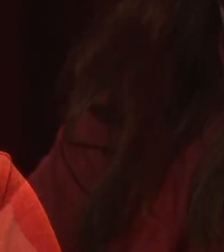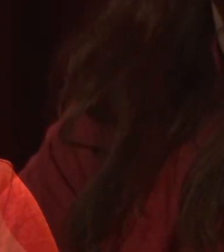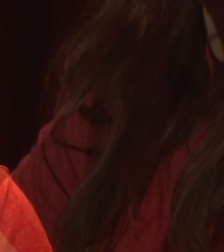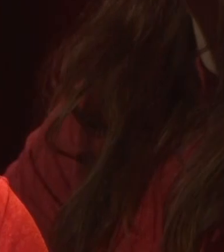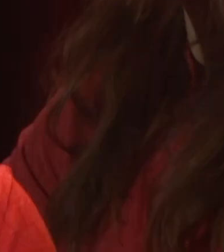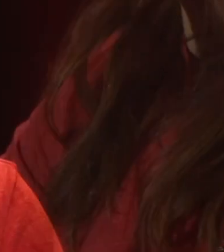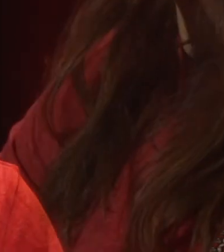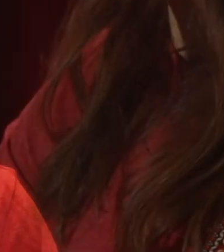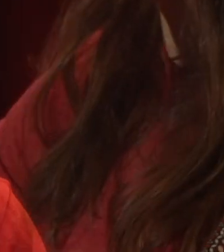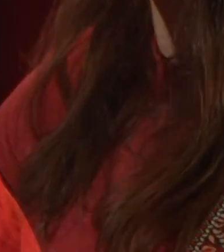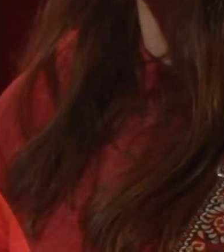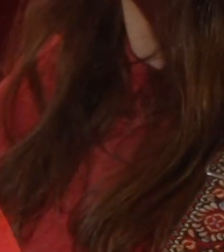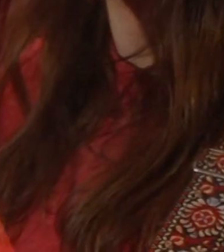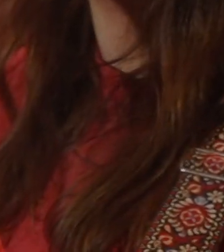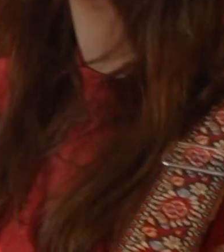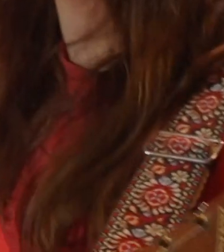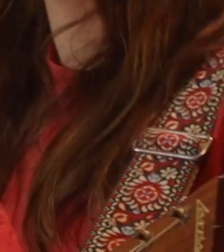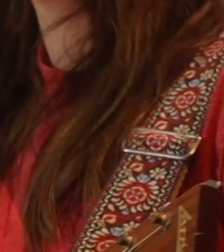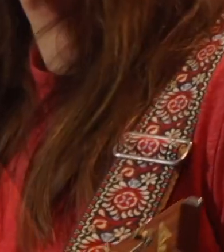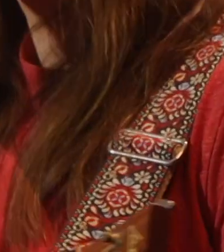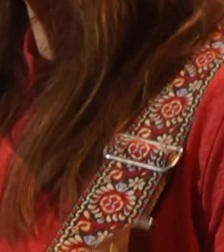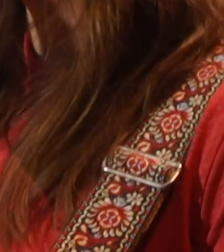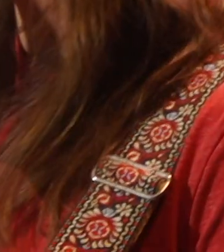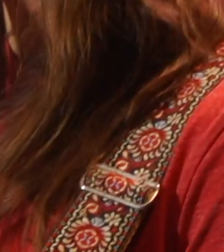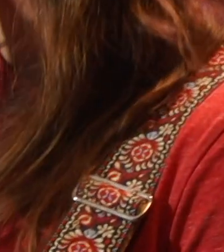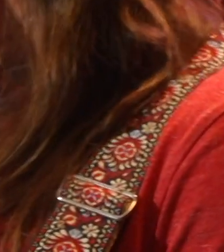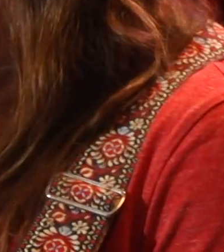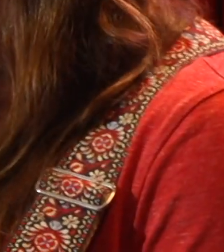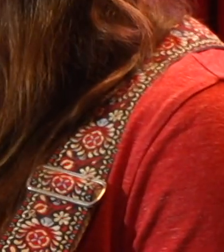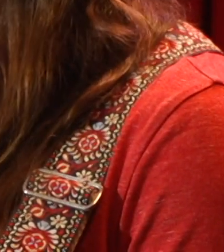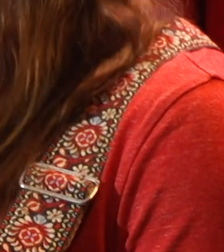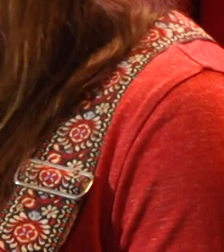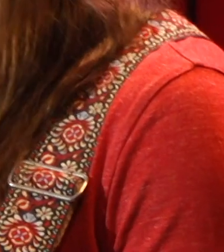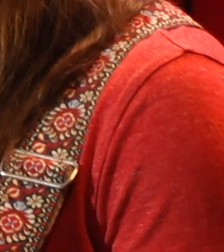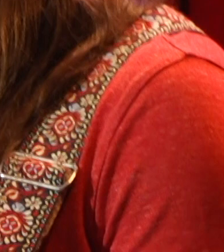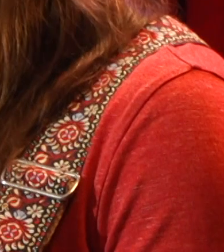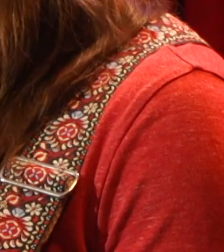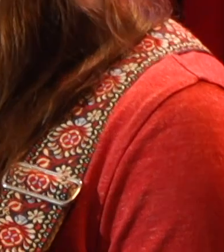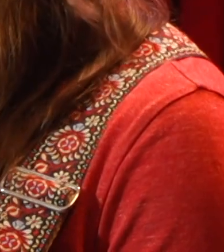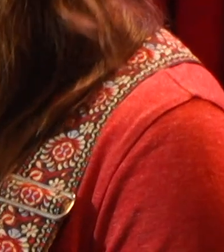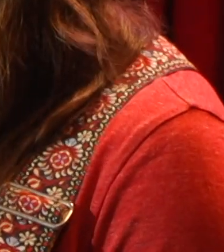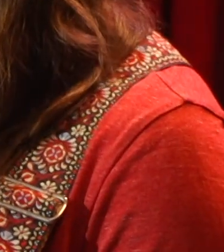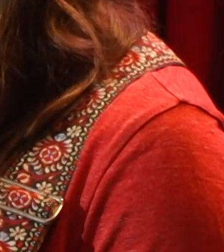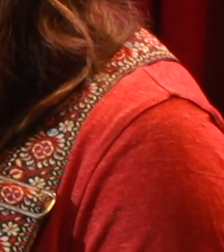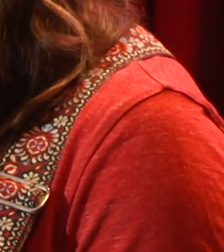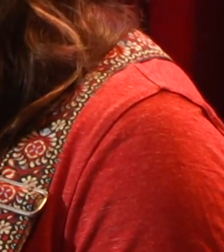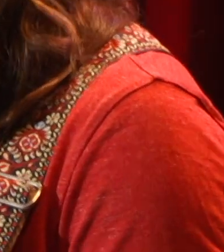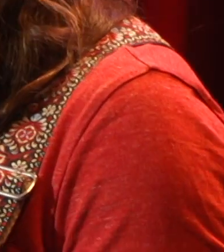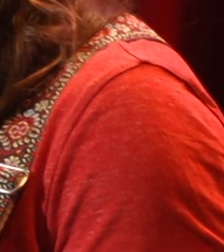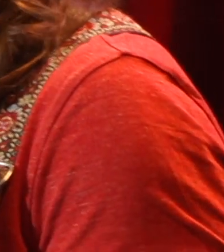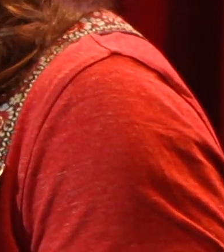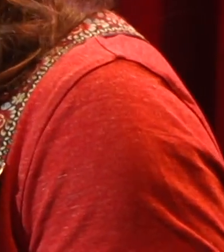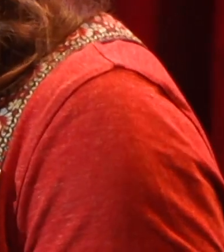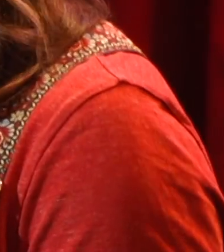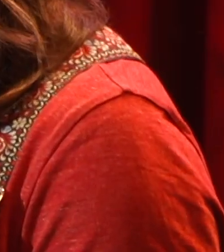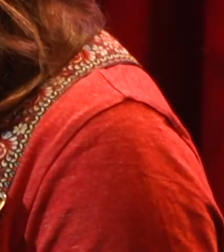backseat ride in the cab you're spinning and fading now. In days you would